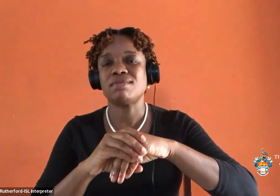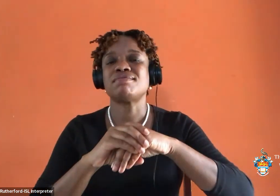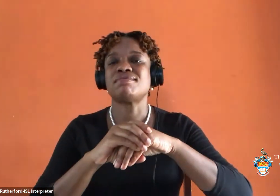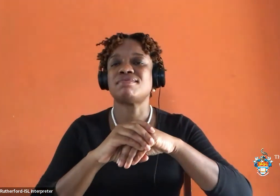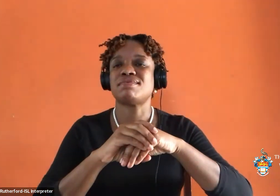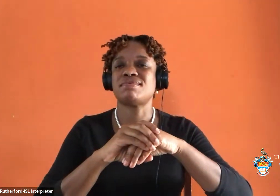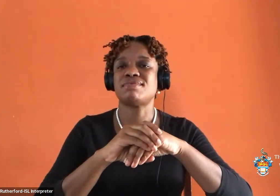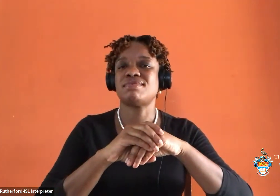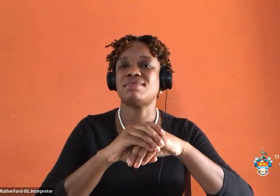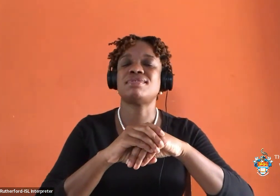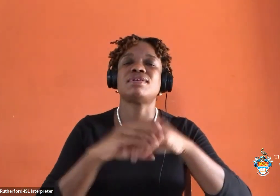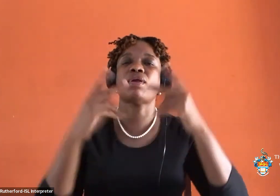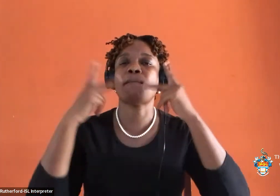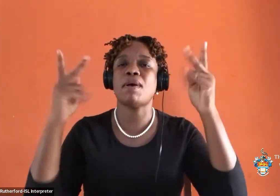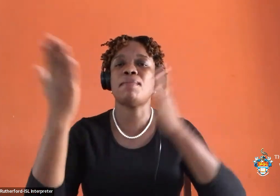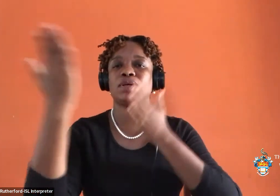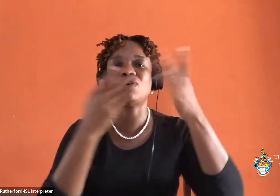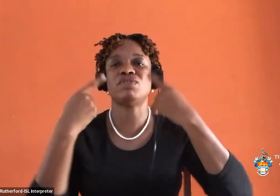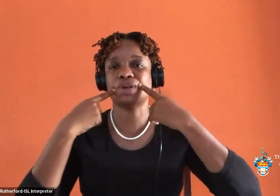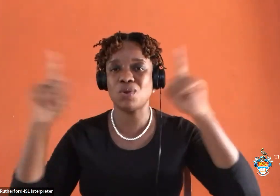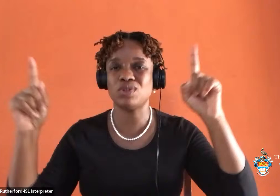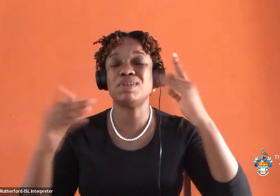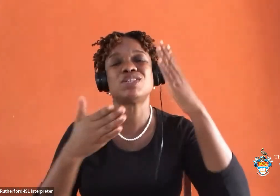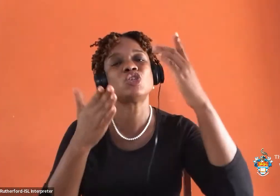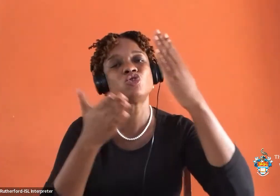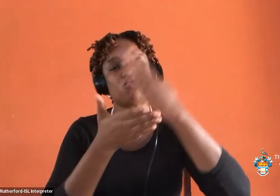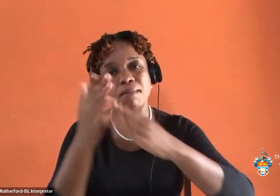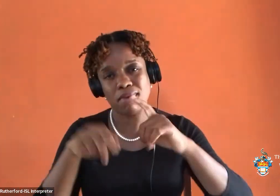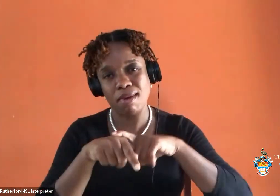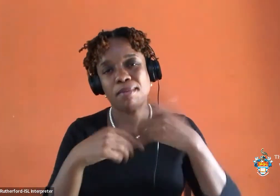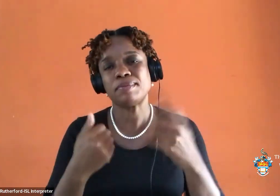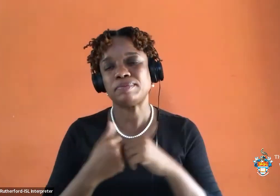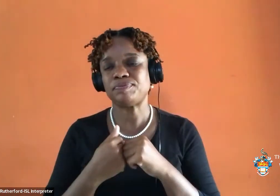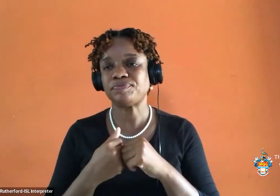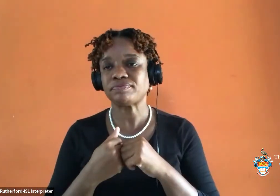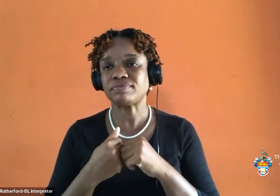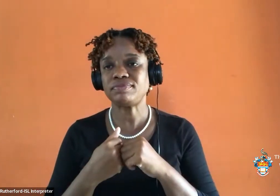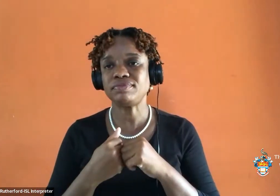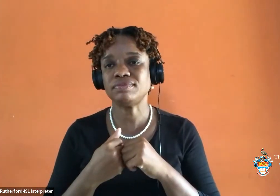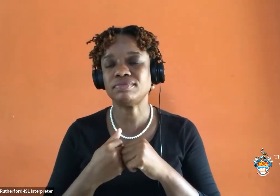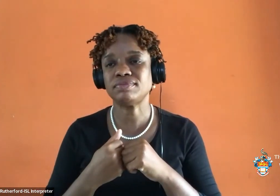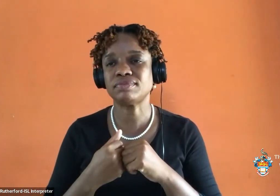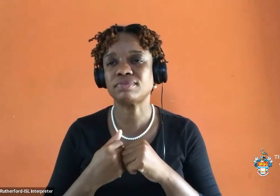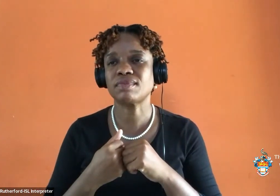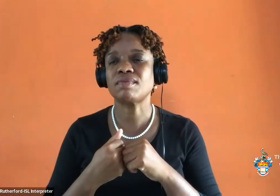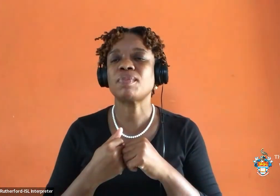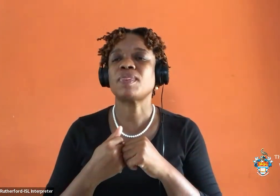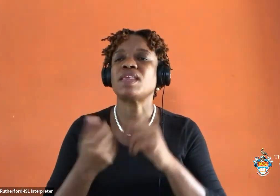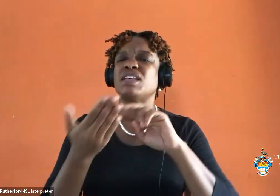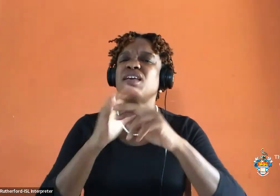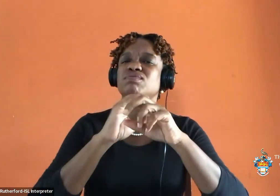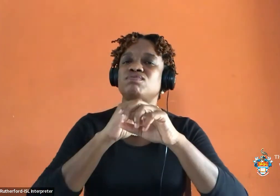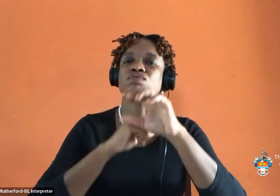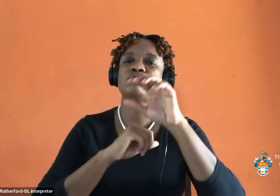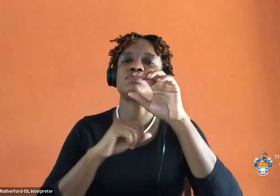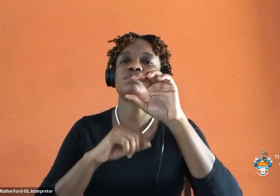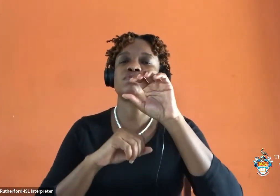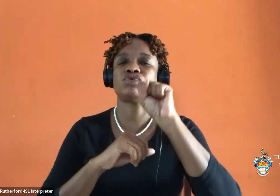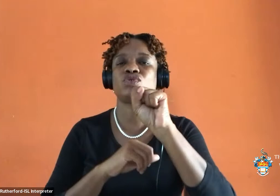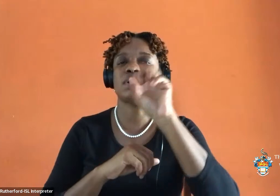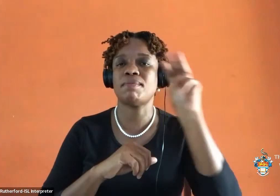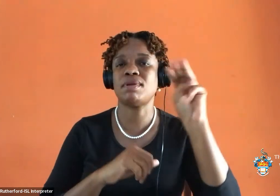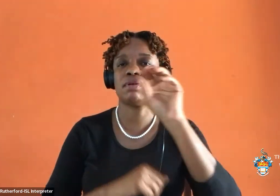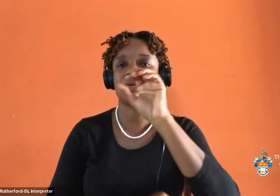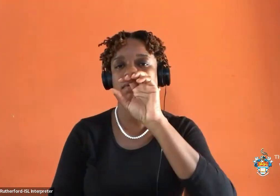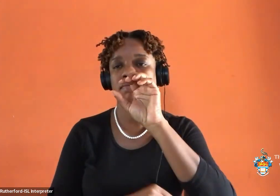public service announcements. But this also includes, and when I speak of the media, it also includes the social media. So a lot of